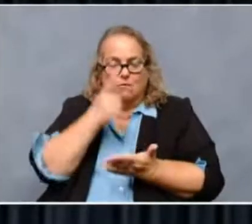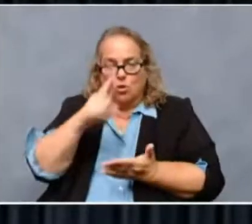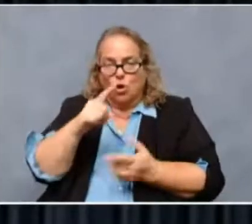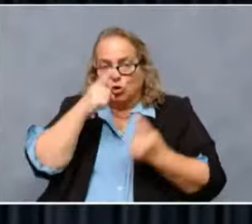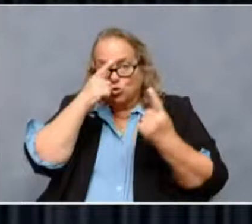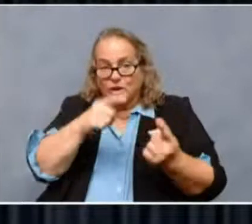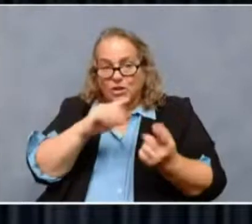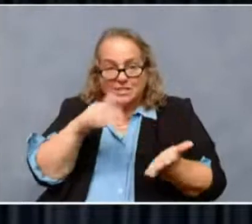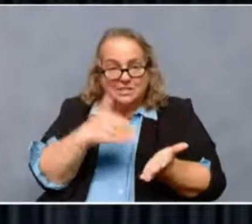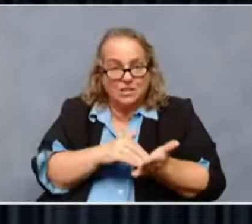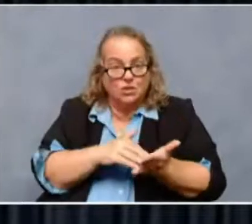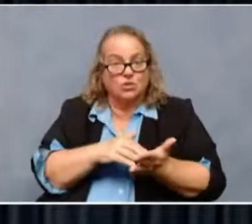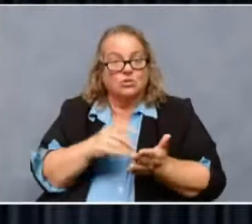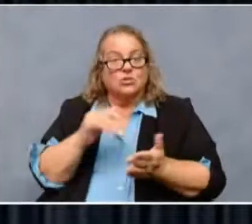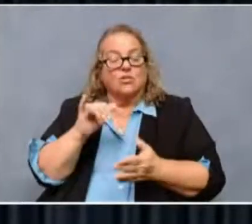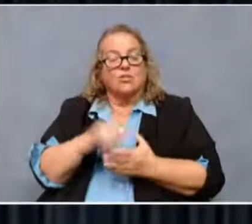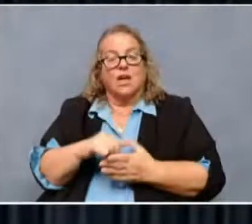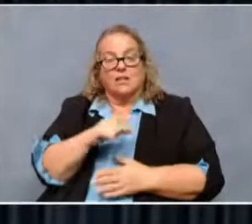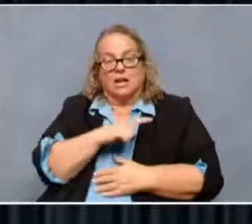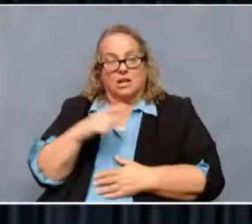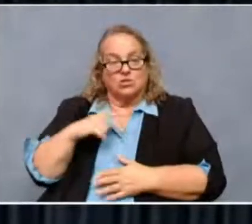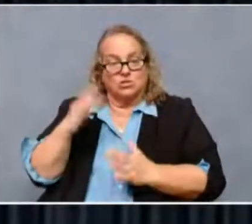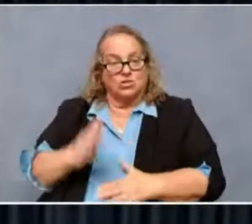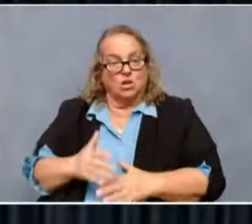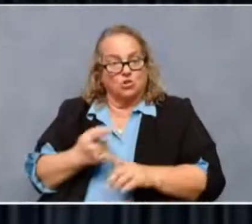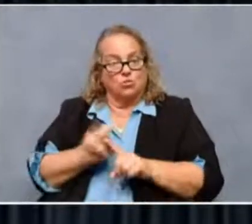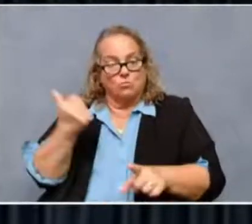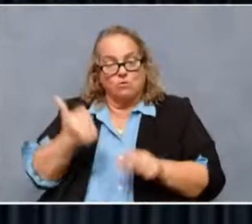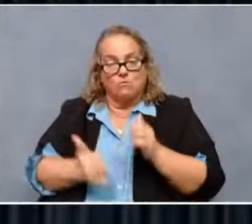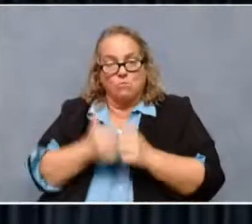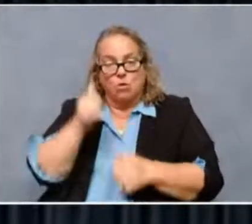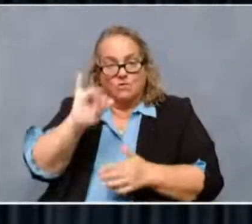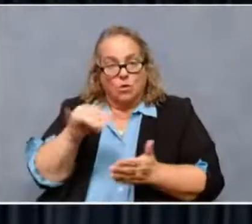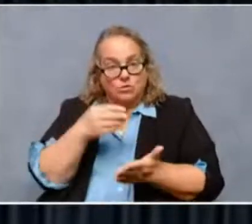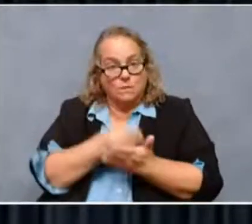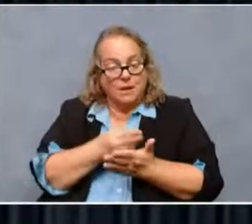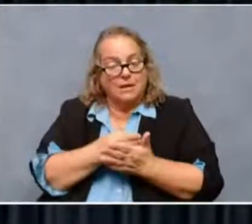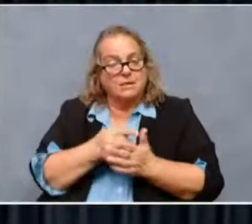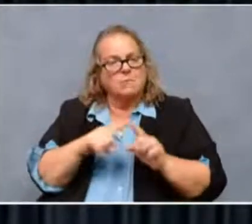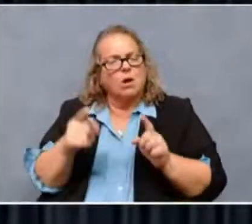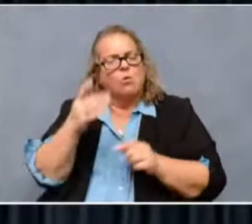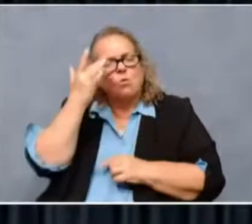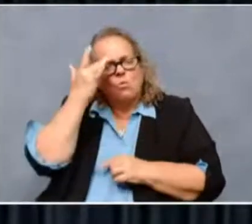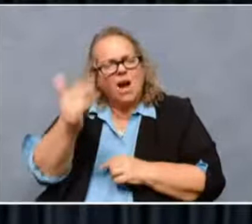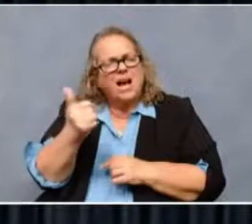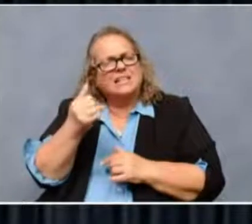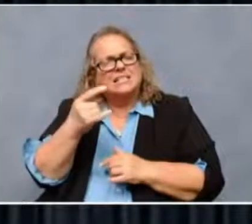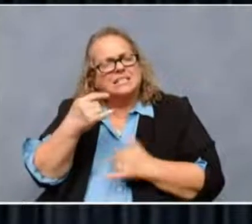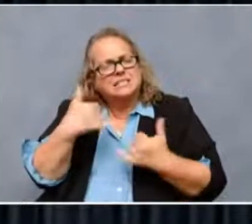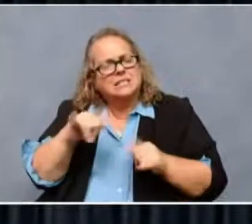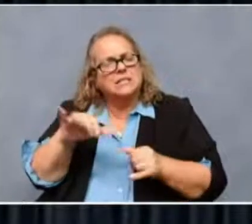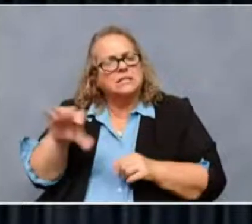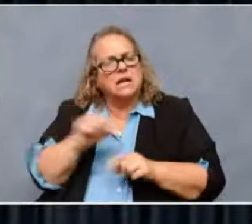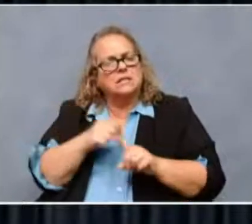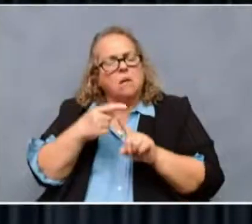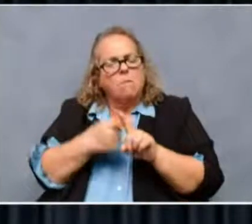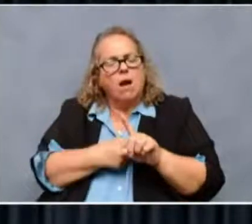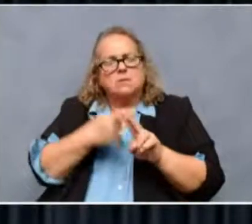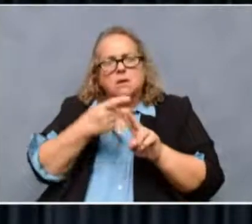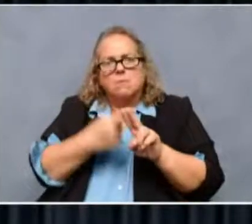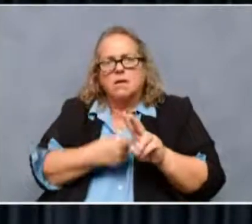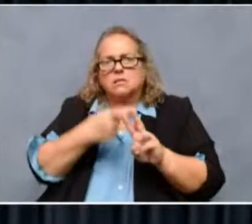the General Assembly removed most of those funds. But why is it still taking months for Kentuckians to get